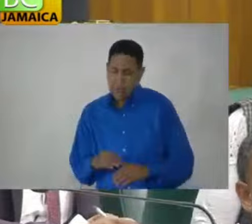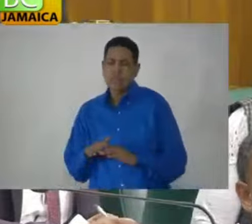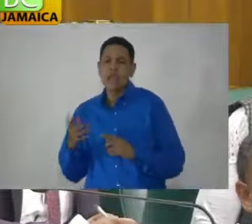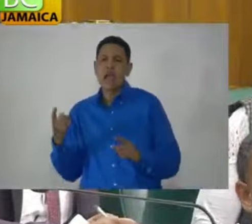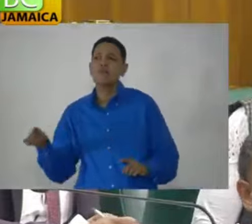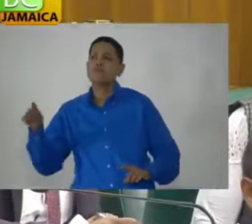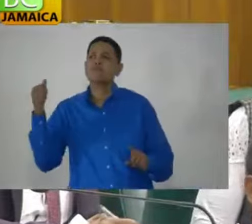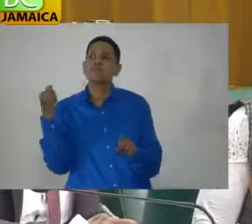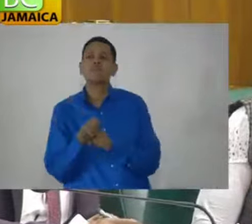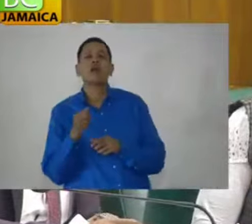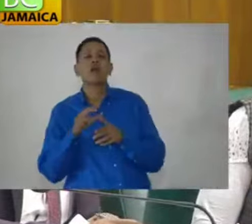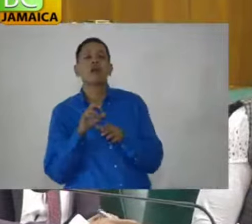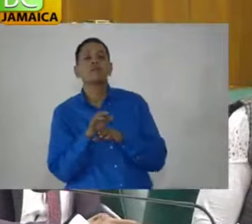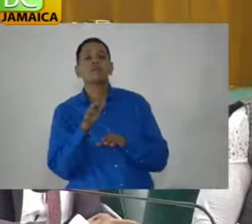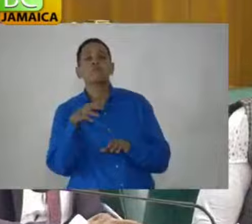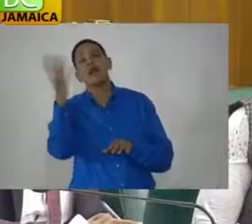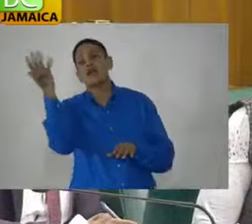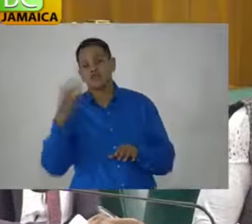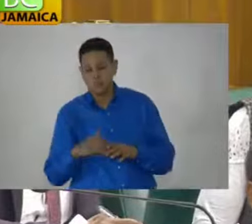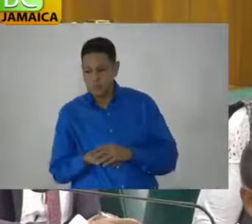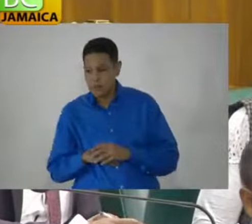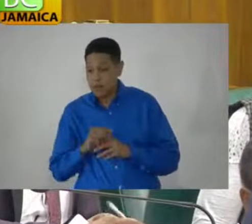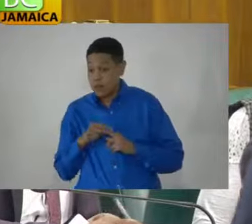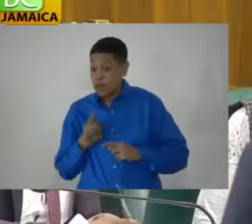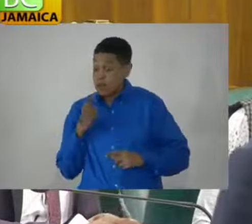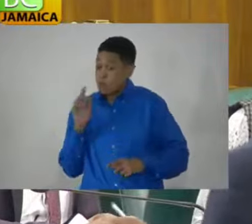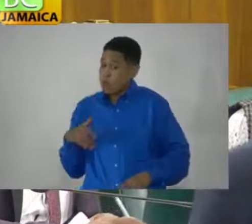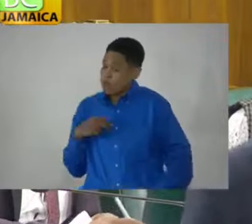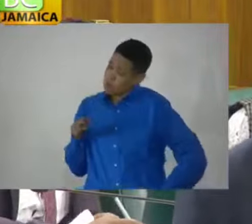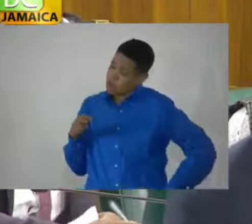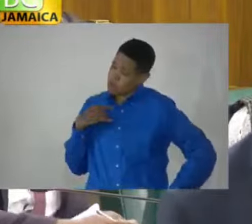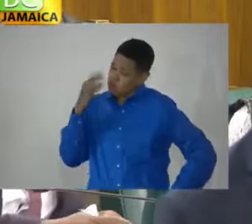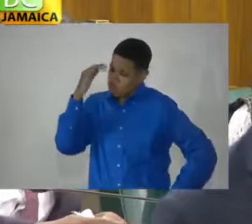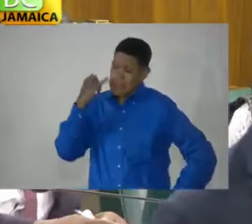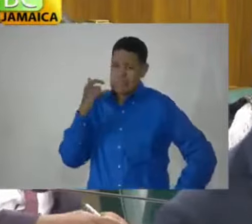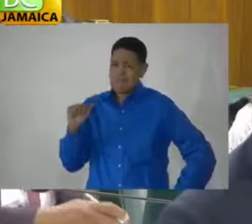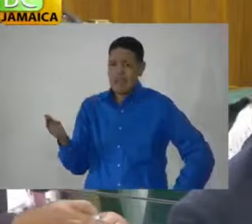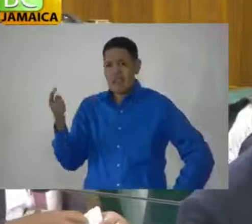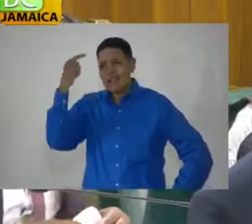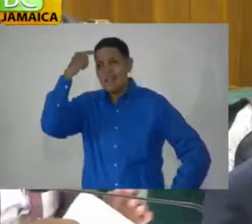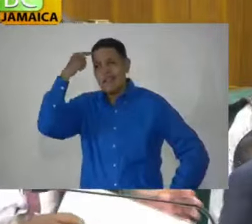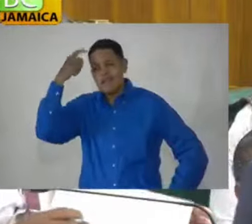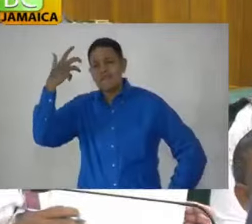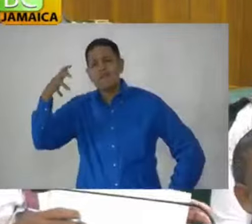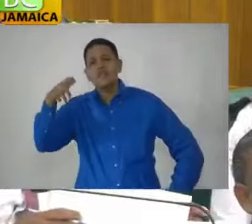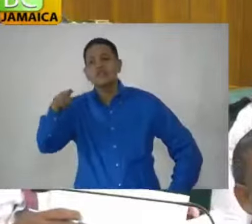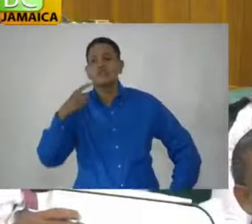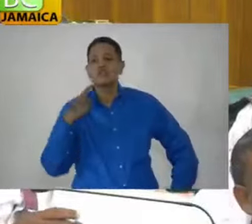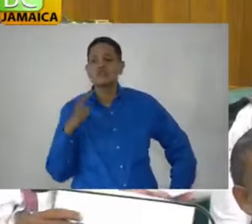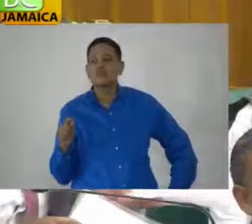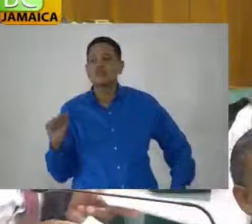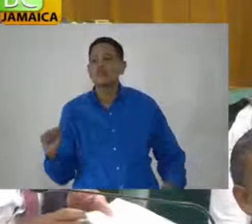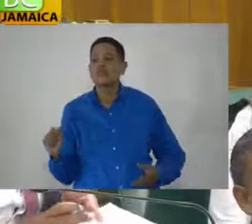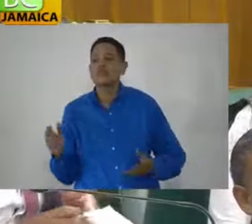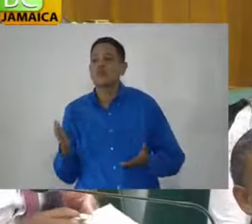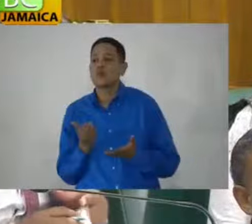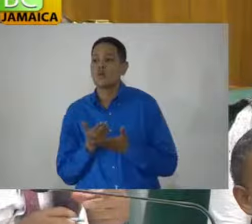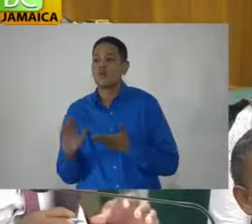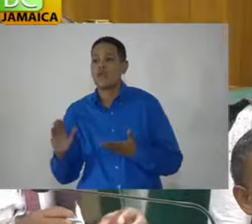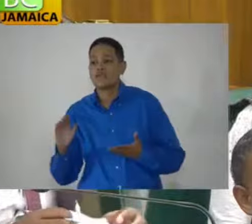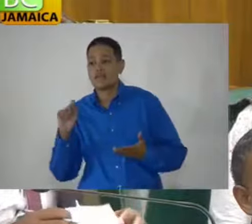the impact of Hurricane Melissa. I'm just wondering, though, if there was consideration that you could waive